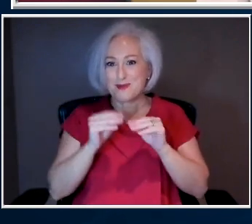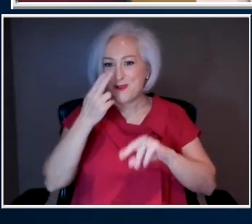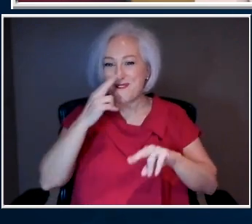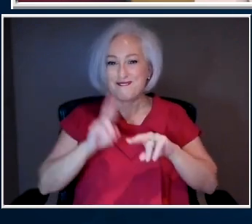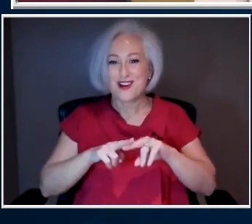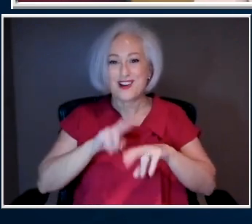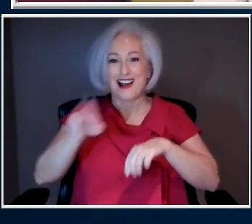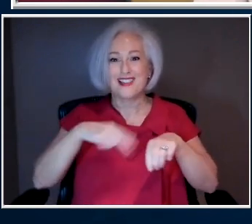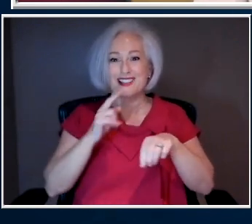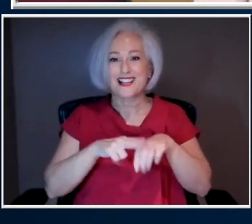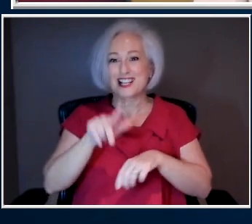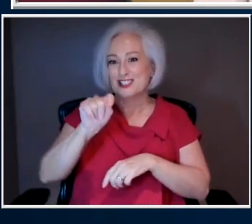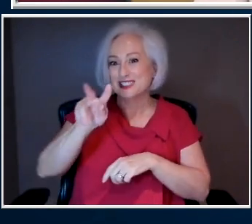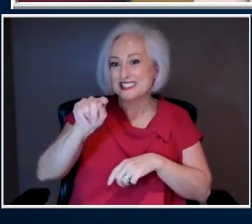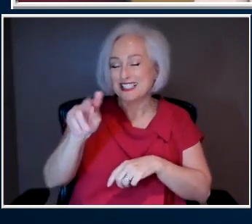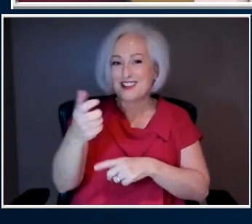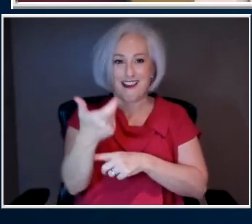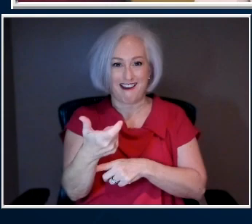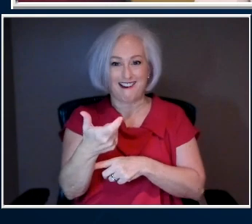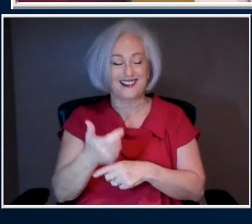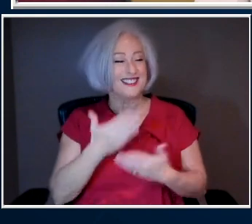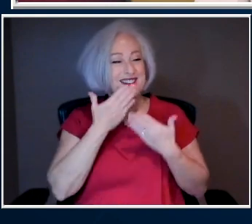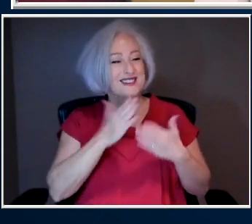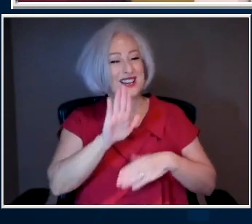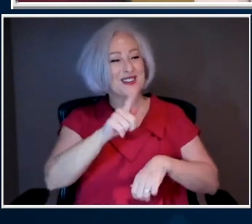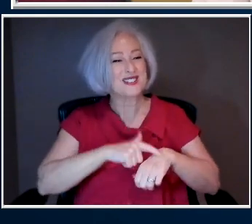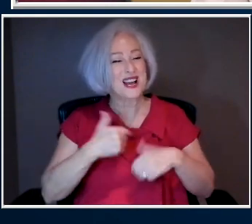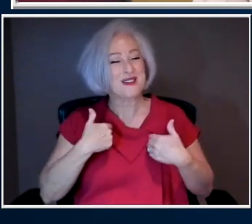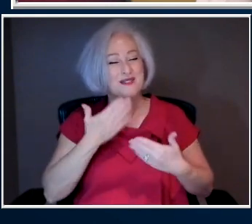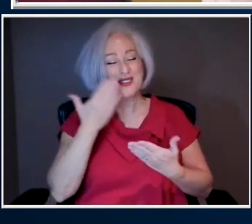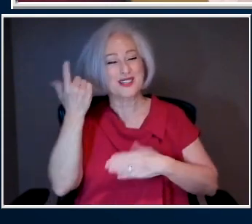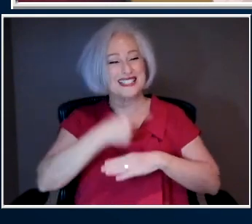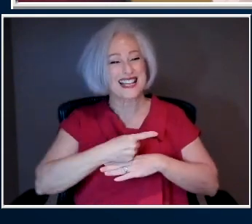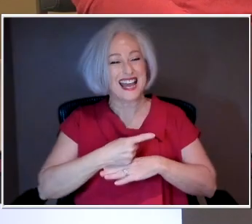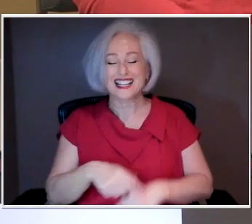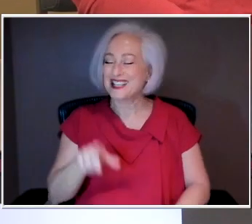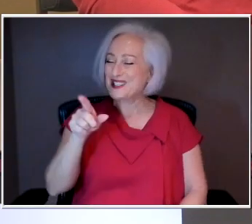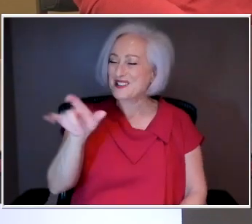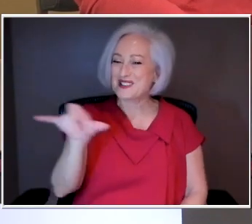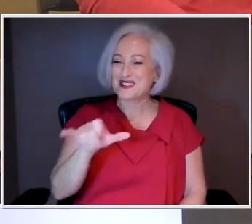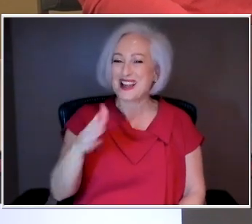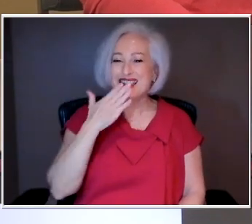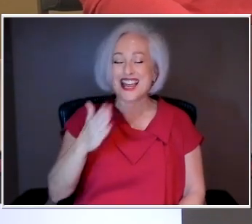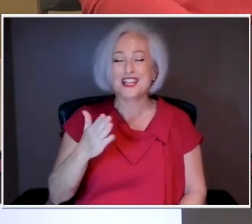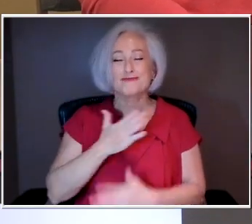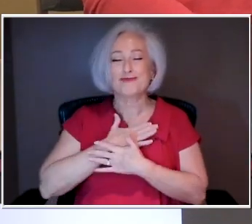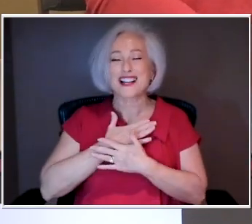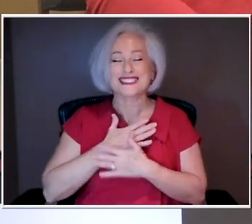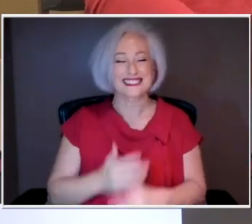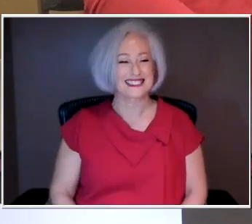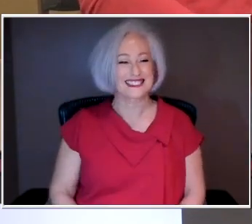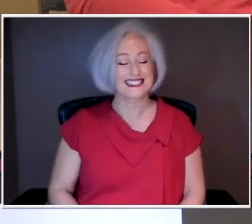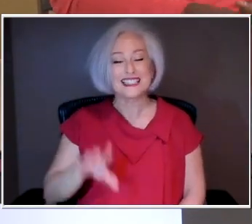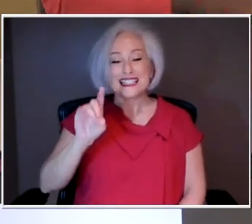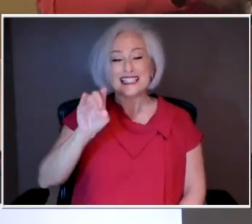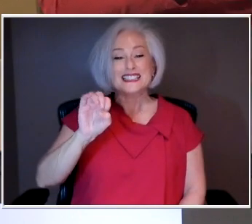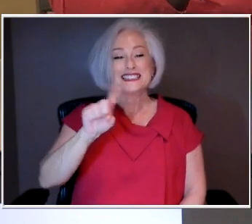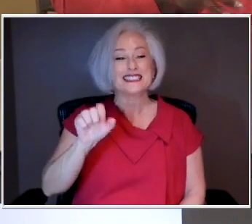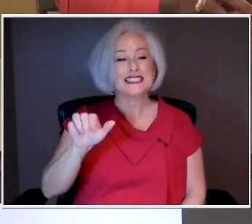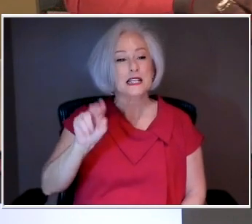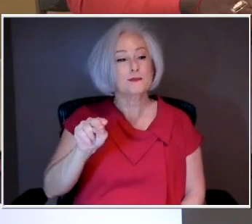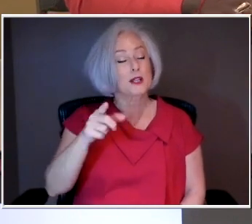successful. All right, Dr. Schreppel, thank you so much. I'll be looking for a Paul Schreppel sighting on the sidelines. I admit it's always fun to see you, but even